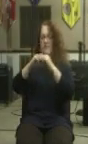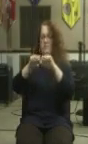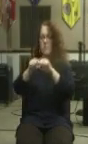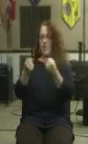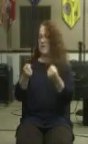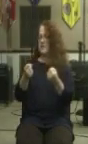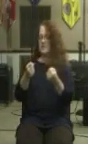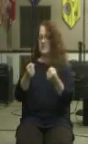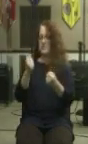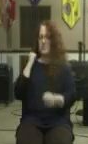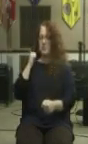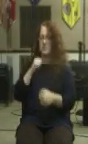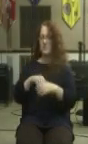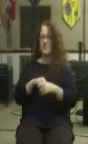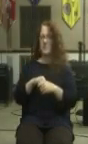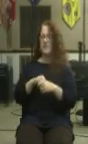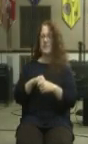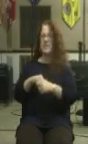and see.